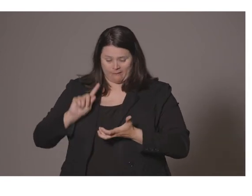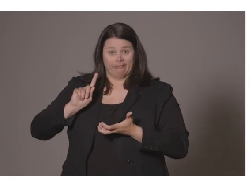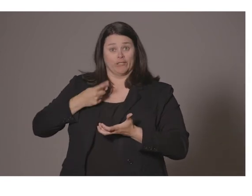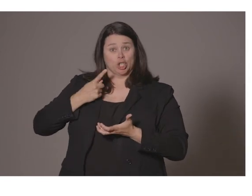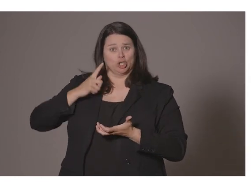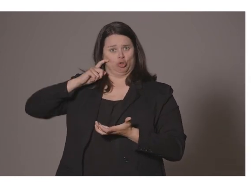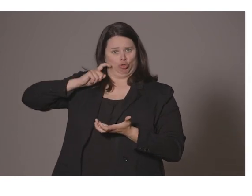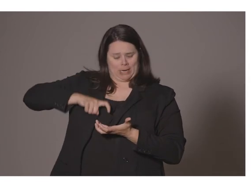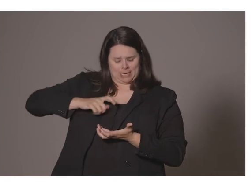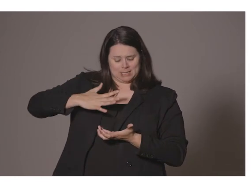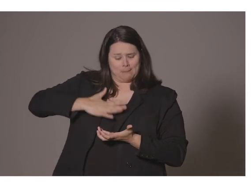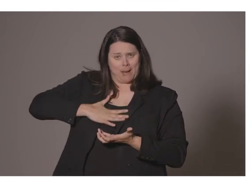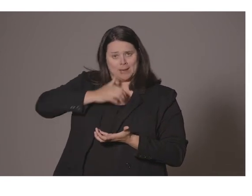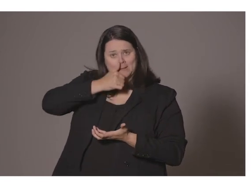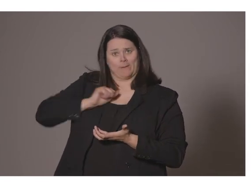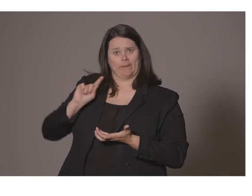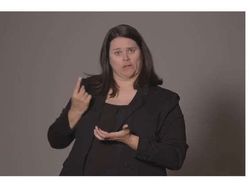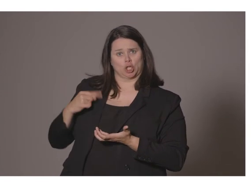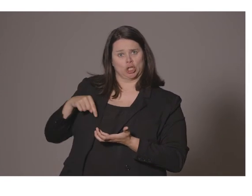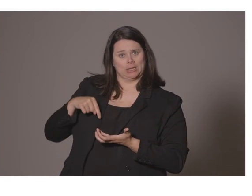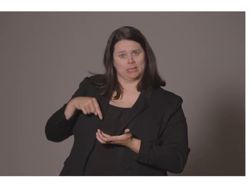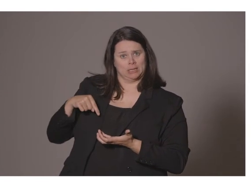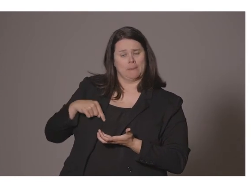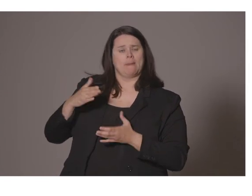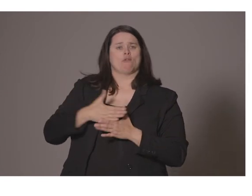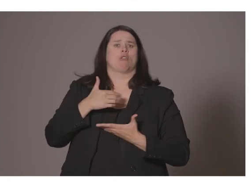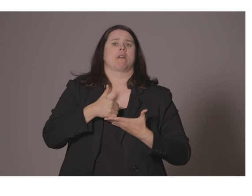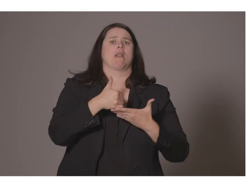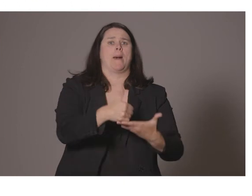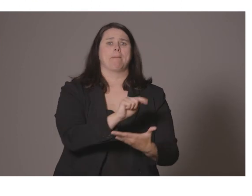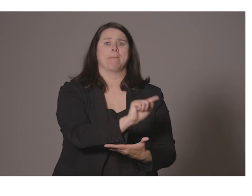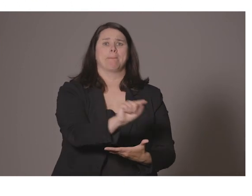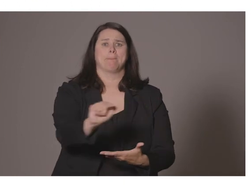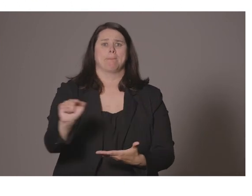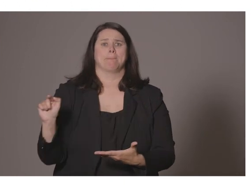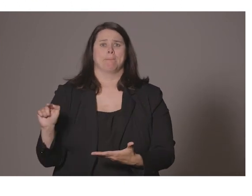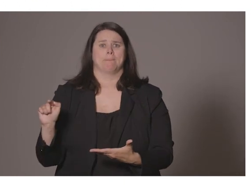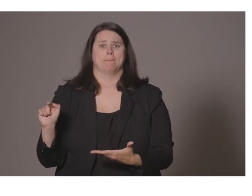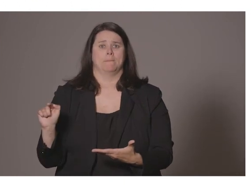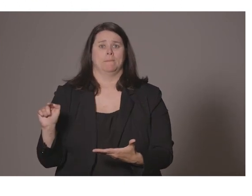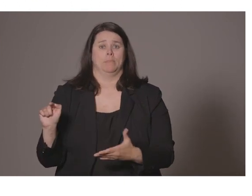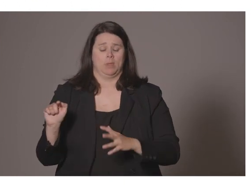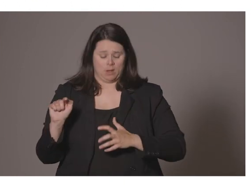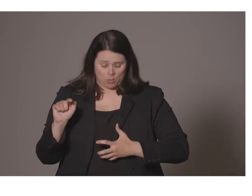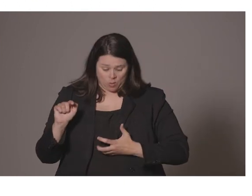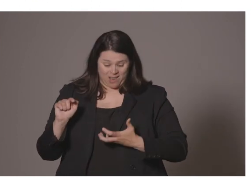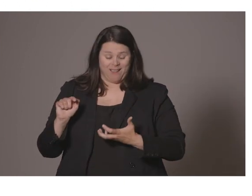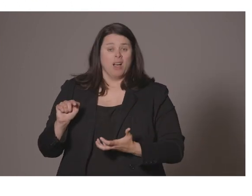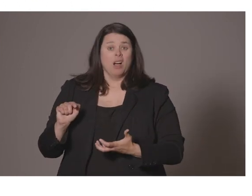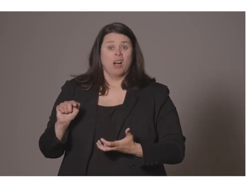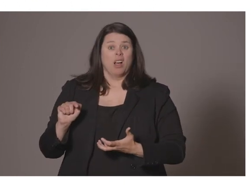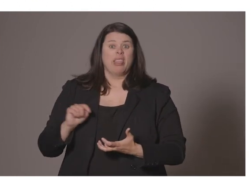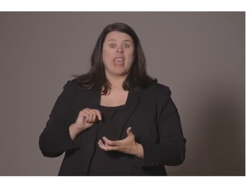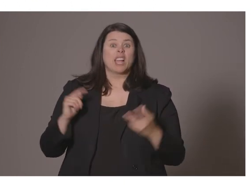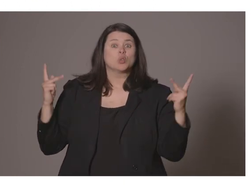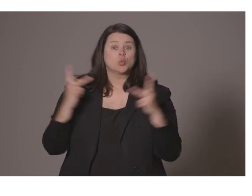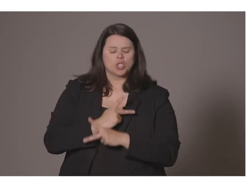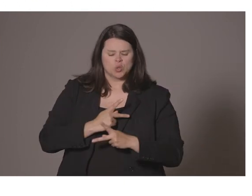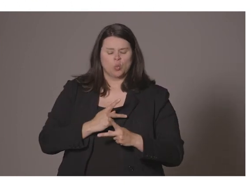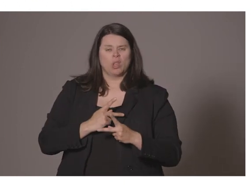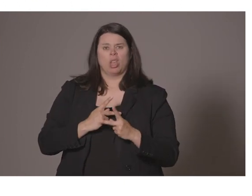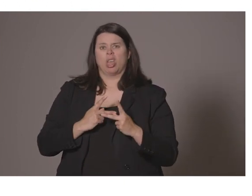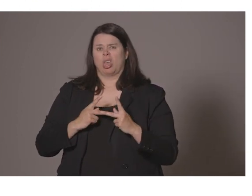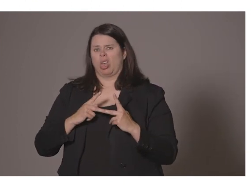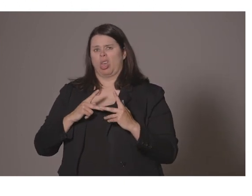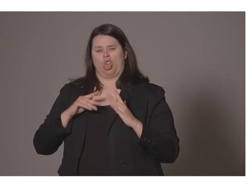suffering. It turns out that far from dragging you down, one of the most liberating things that